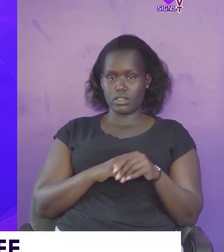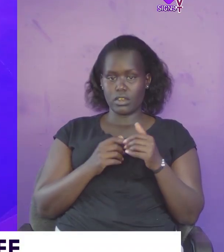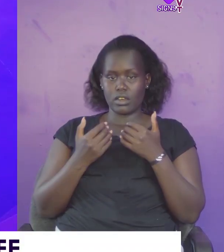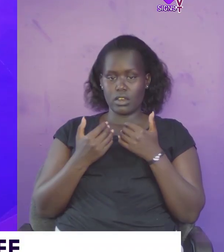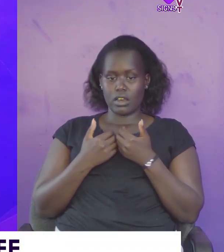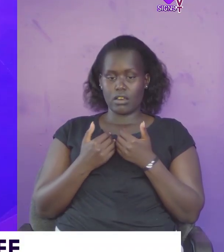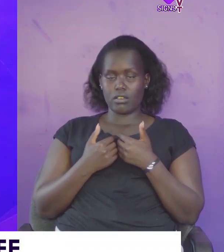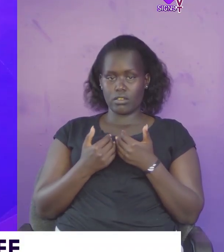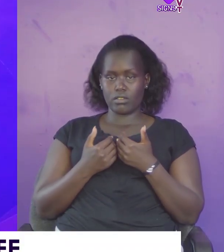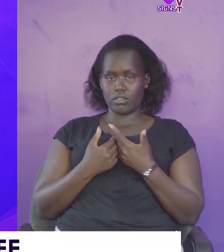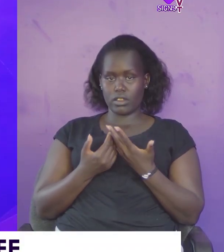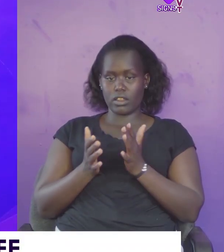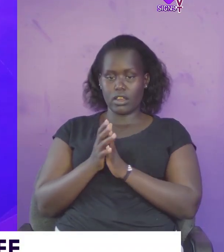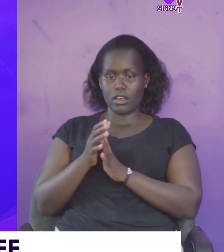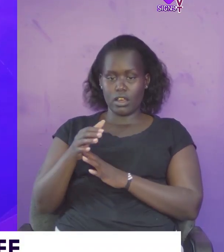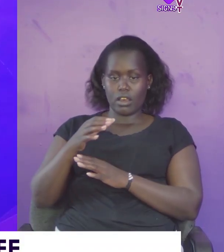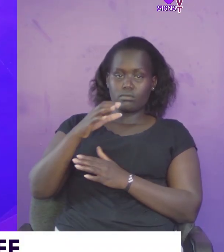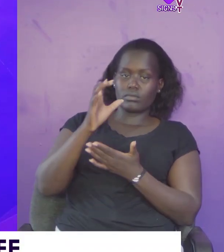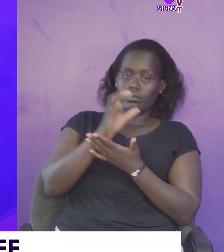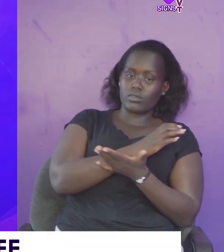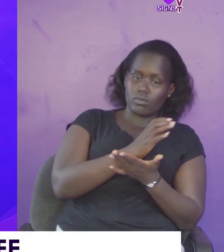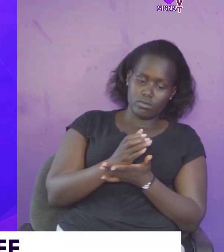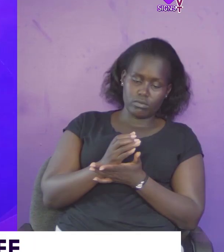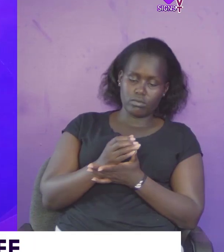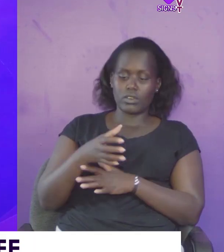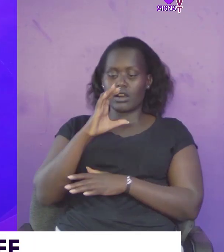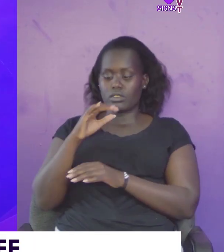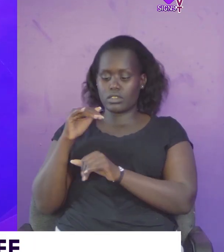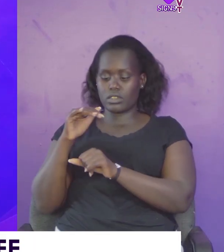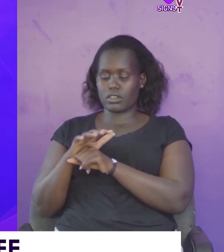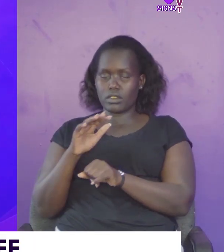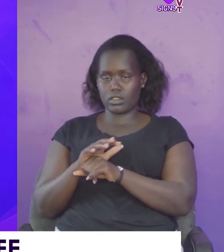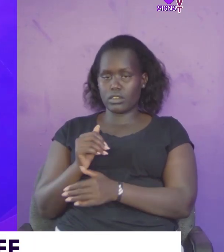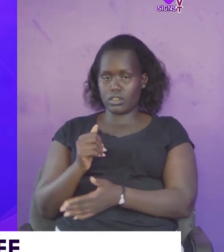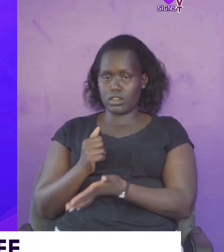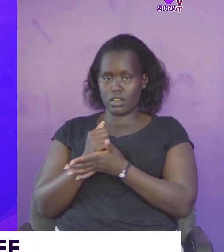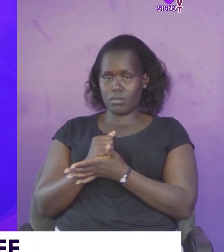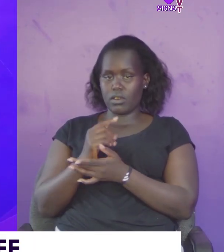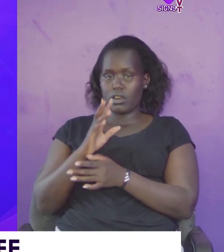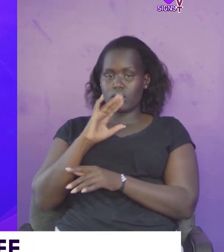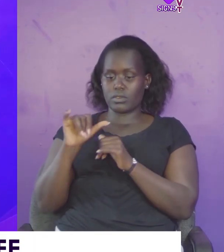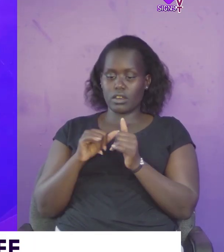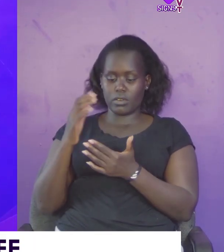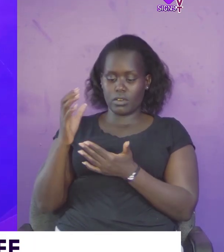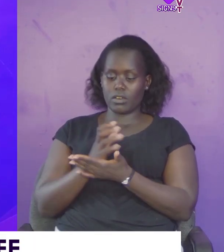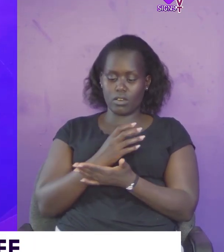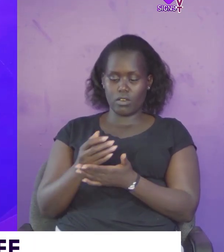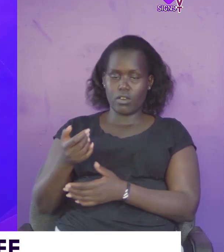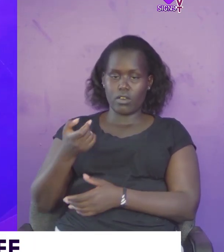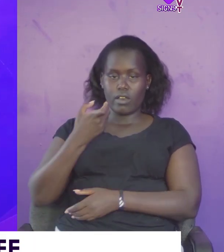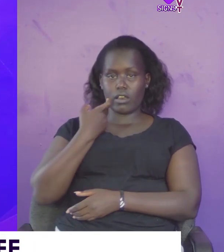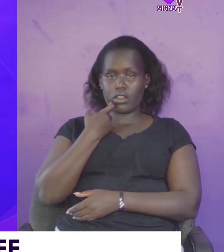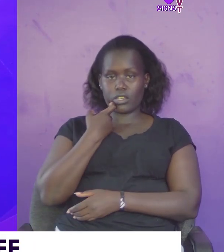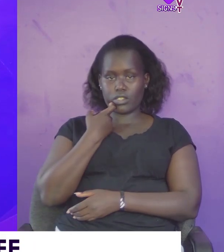with alcoholism, drinking in excess? Does it really have to? I'm talking of alcoholism, addictions,